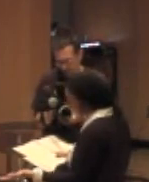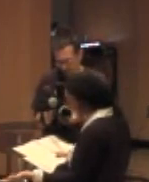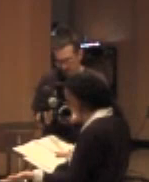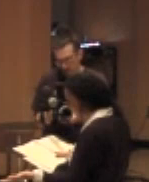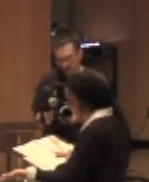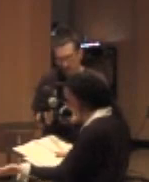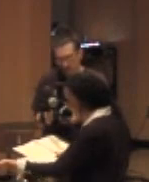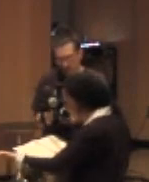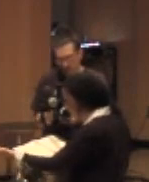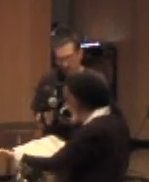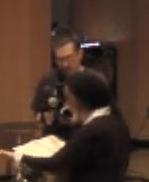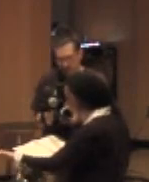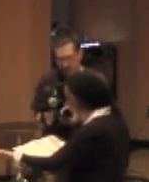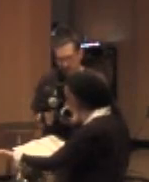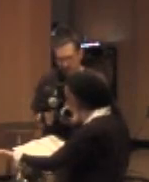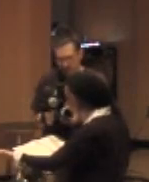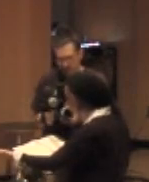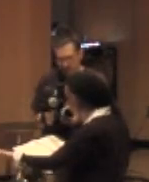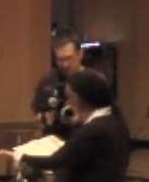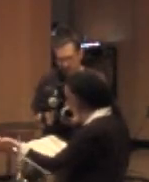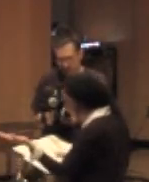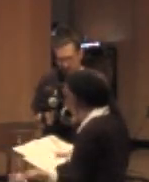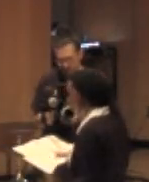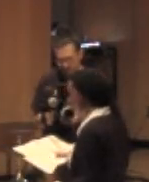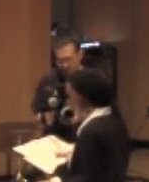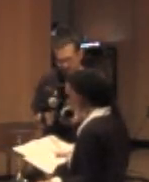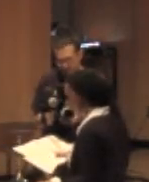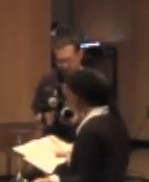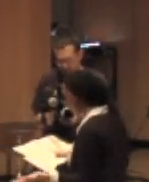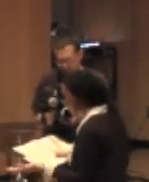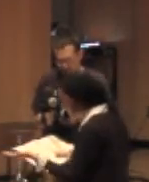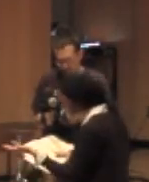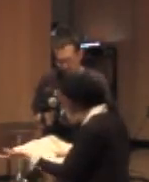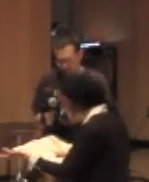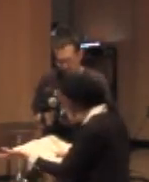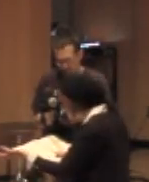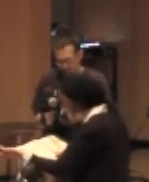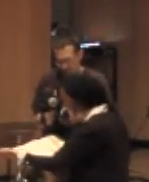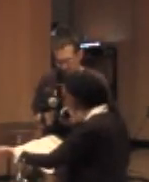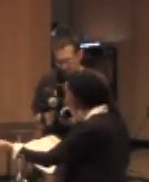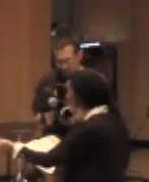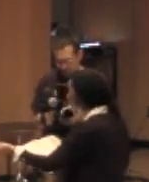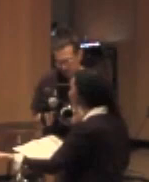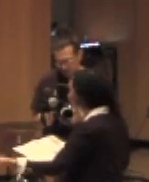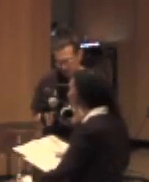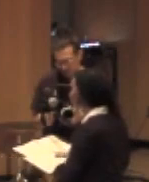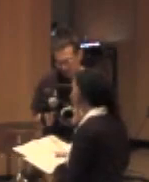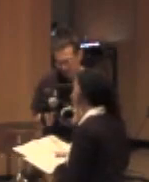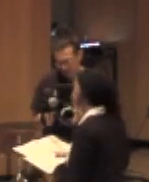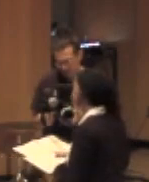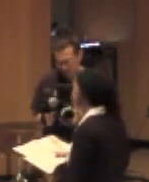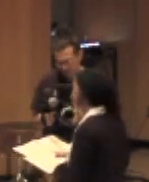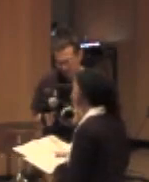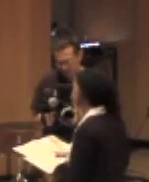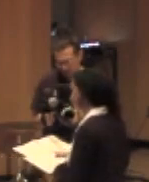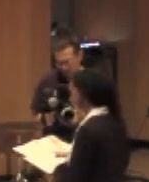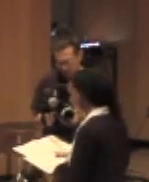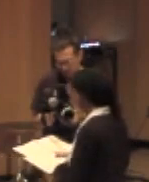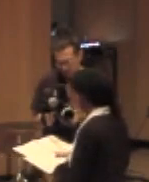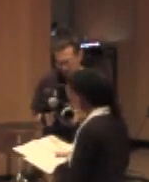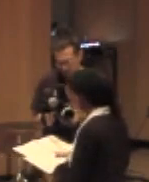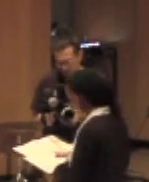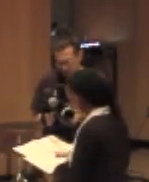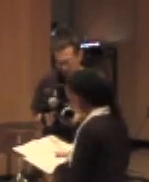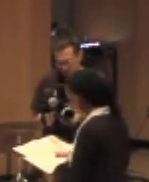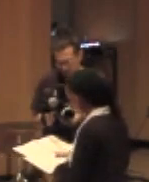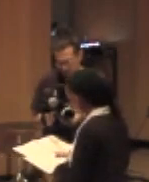what today yeah he was out there on the water this morning and now he's out there again and yesterday afternoon he out there on the water it can't be